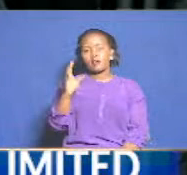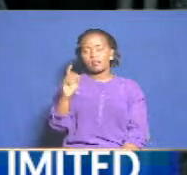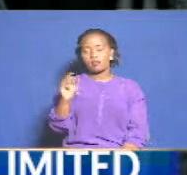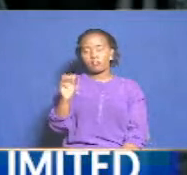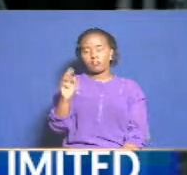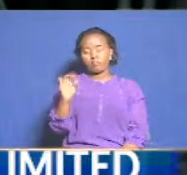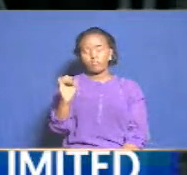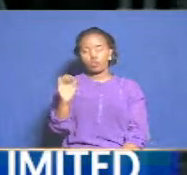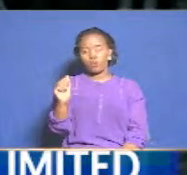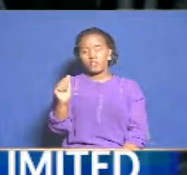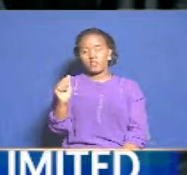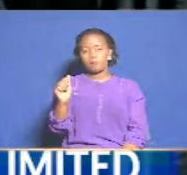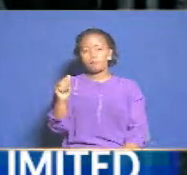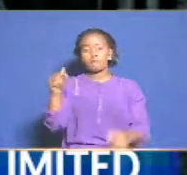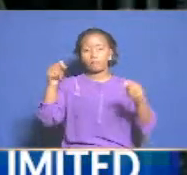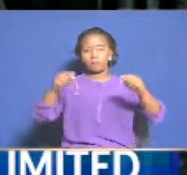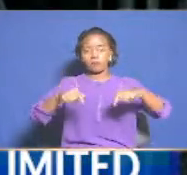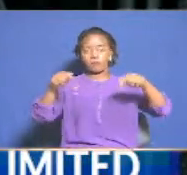Today,